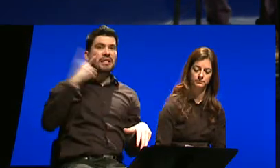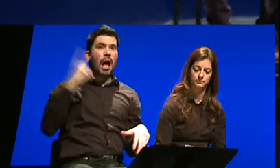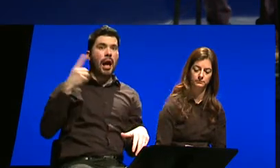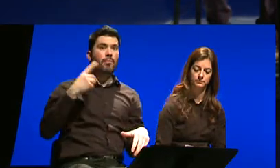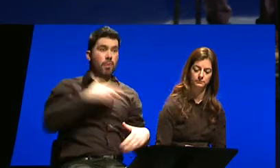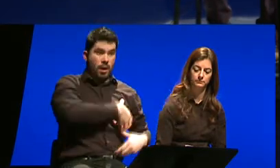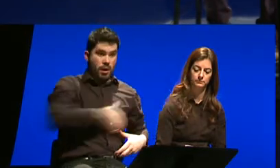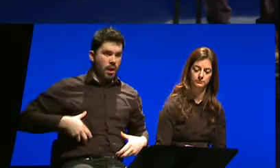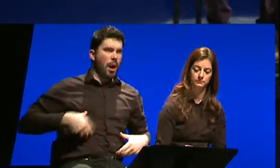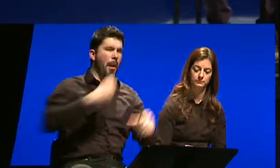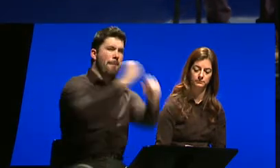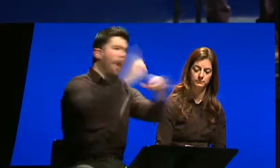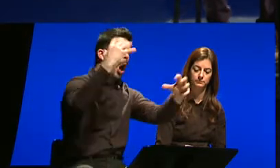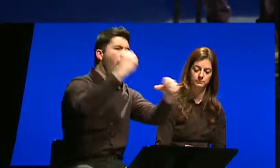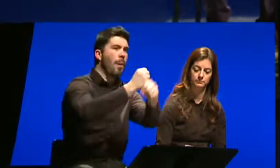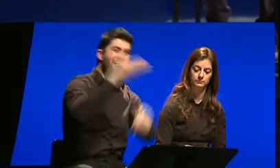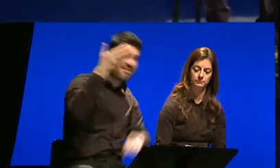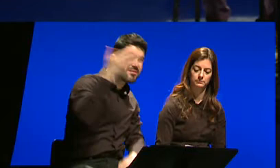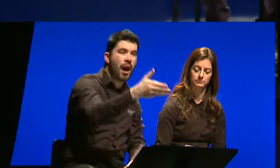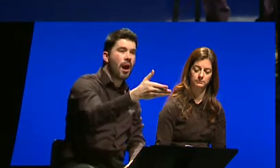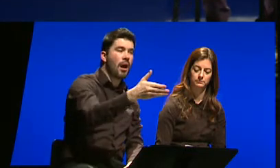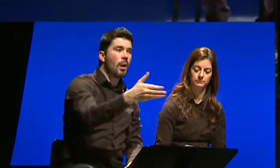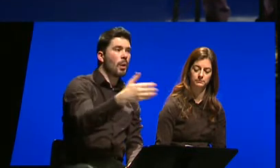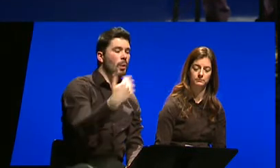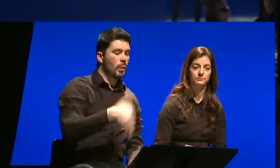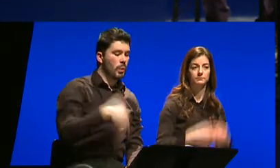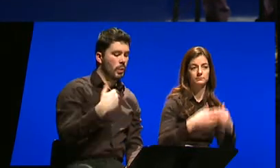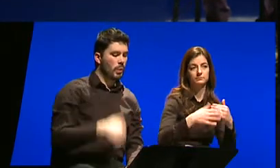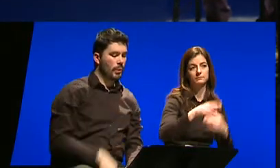bomber has struck the convoy.